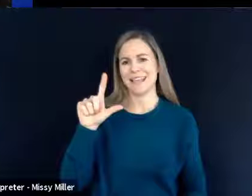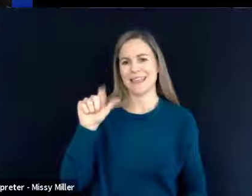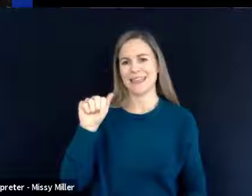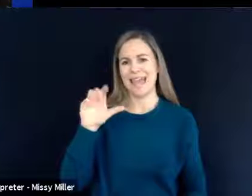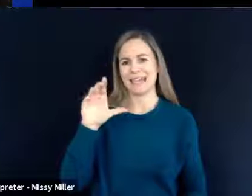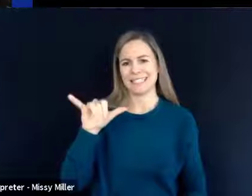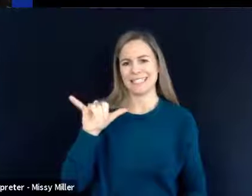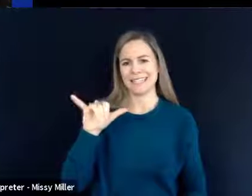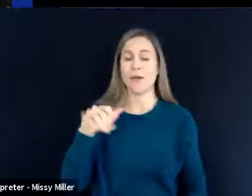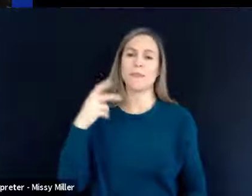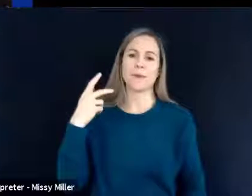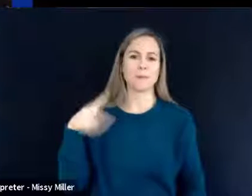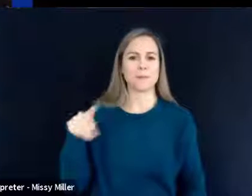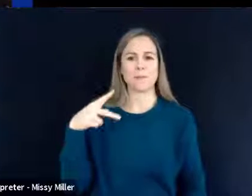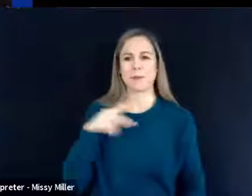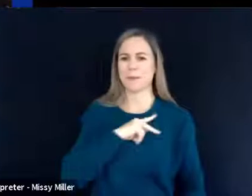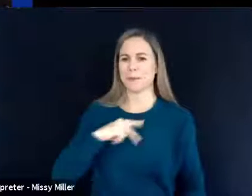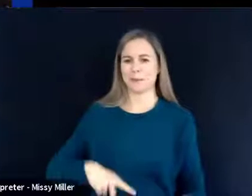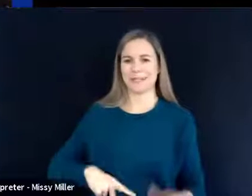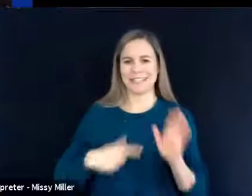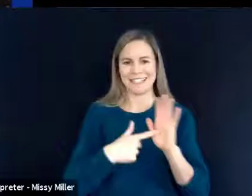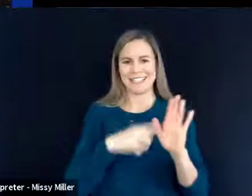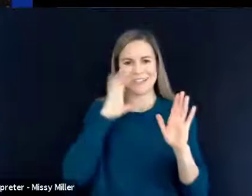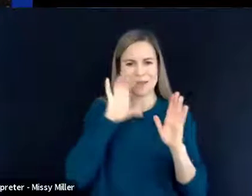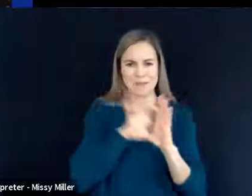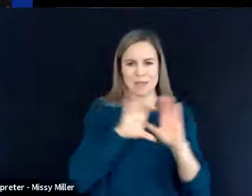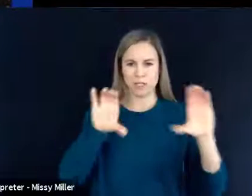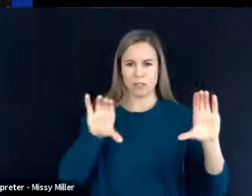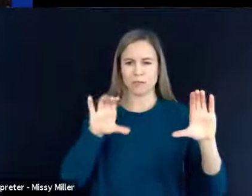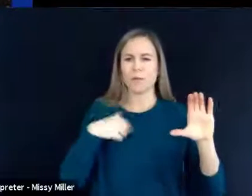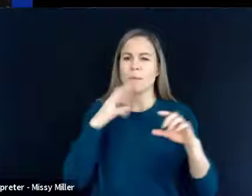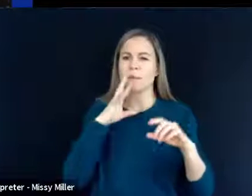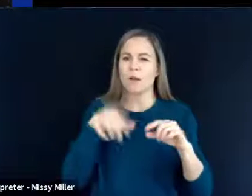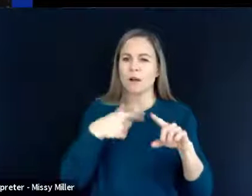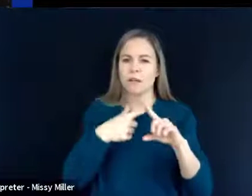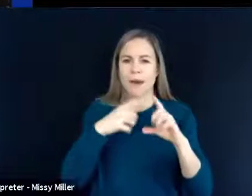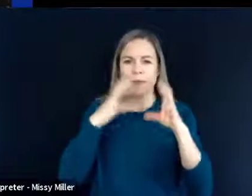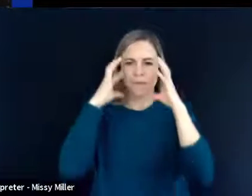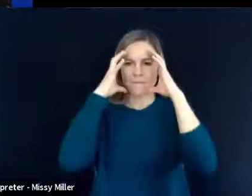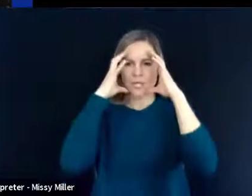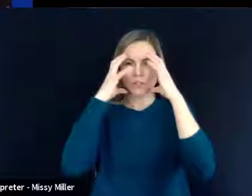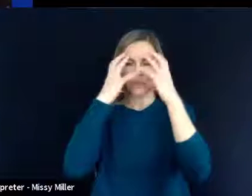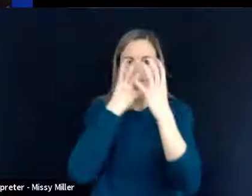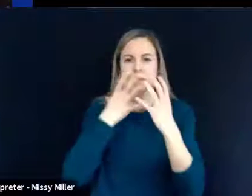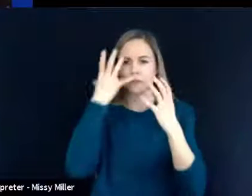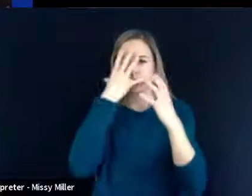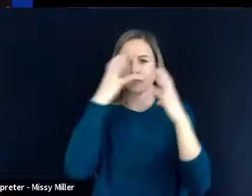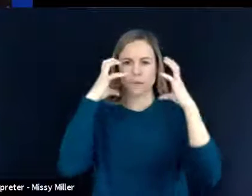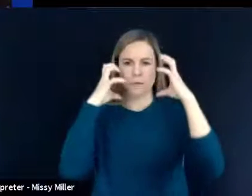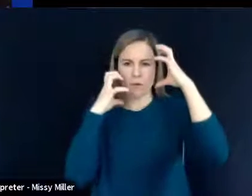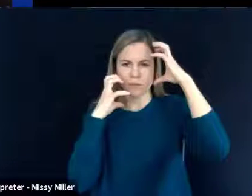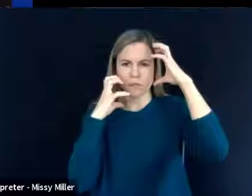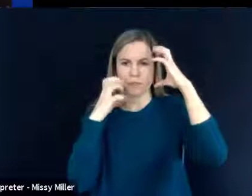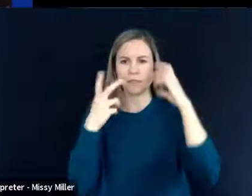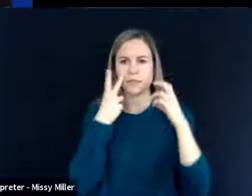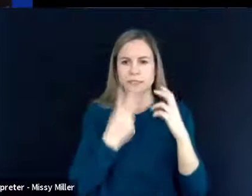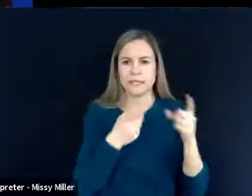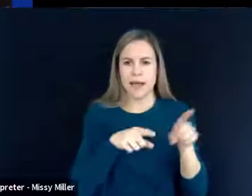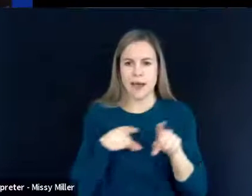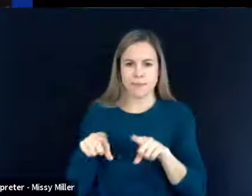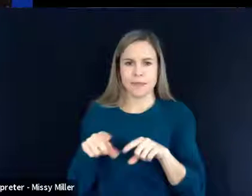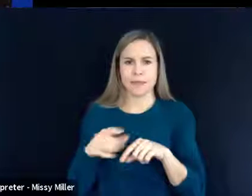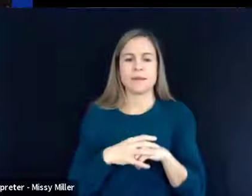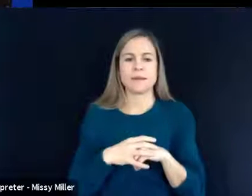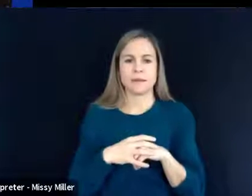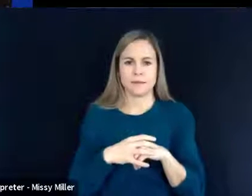that I showed you when we talked about the facial palsy. And there are two pictures on this slide. And